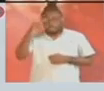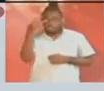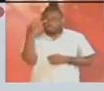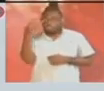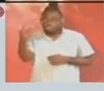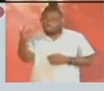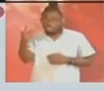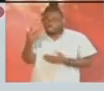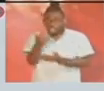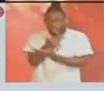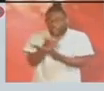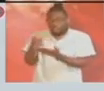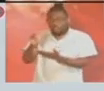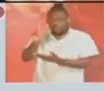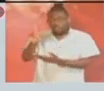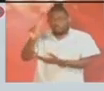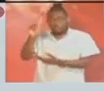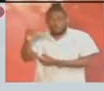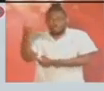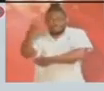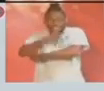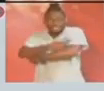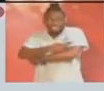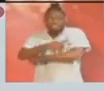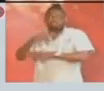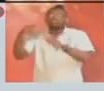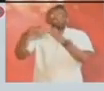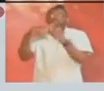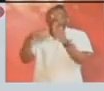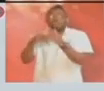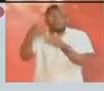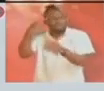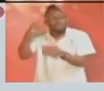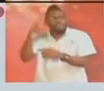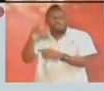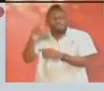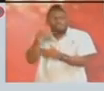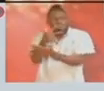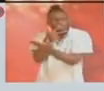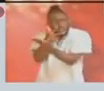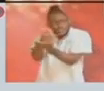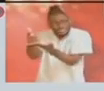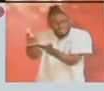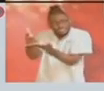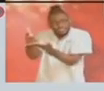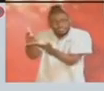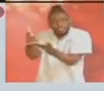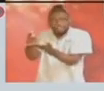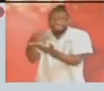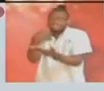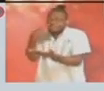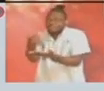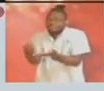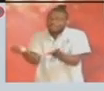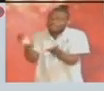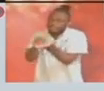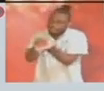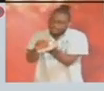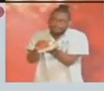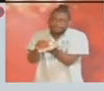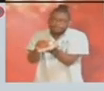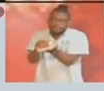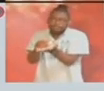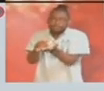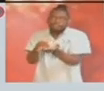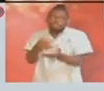days. I have been asked to just reinforce in the public that whilst religious